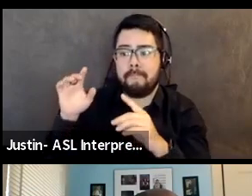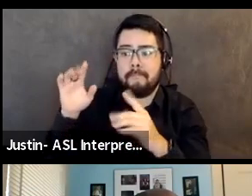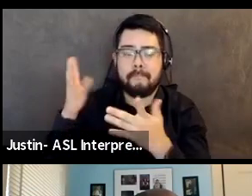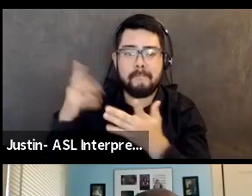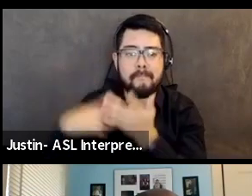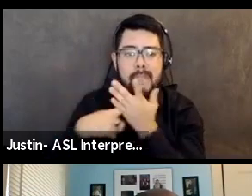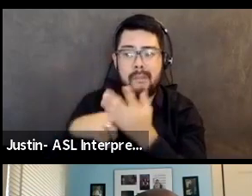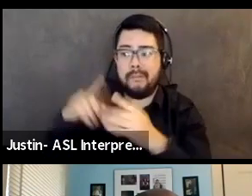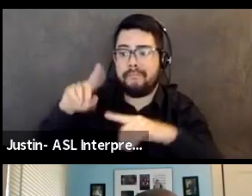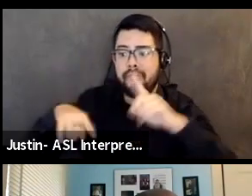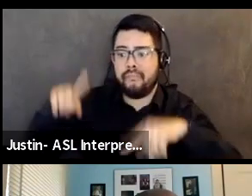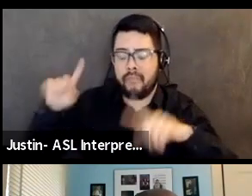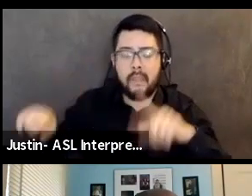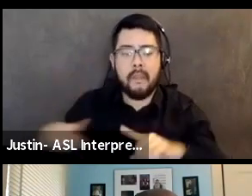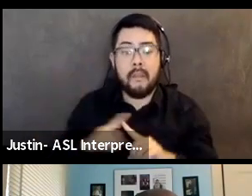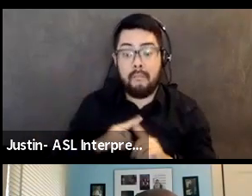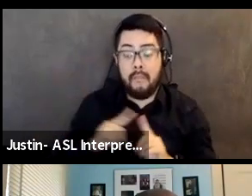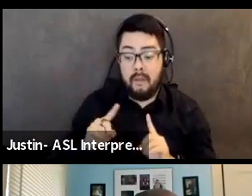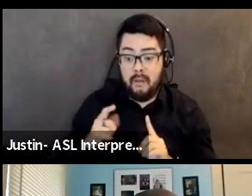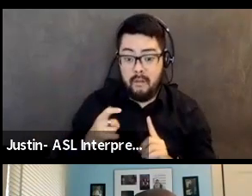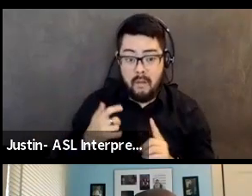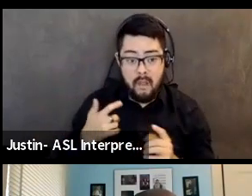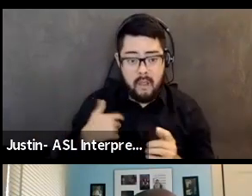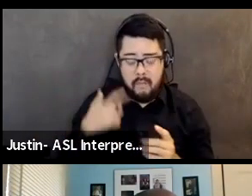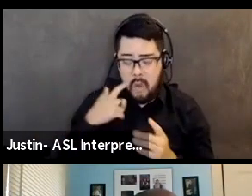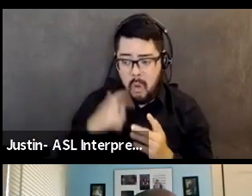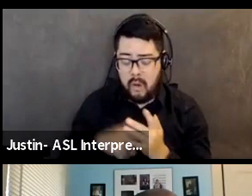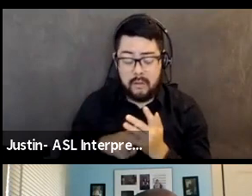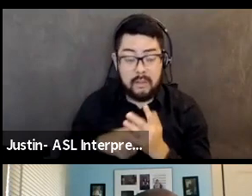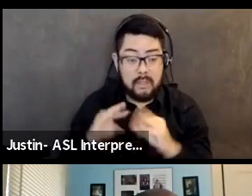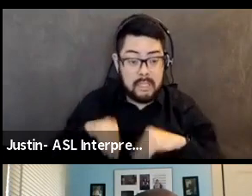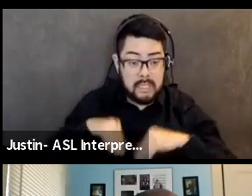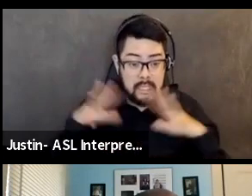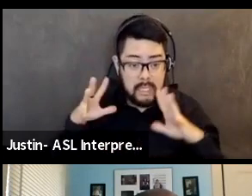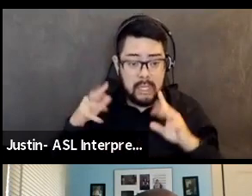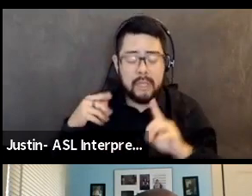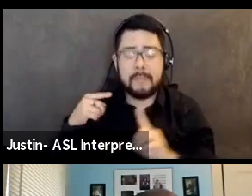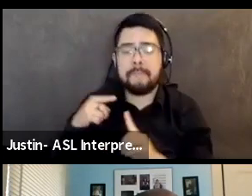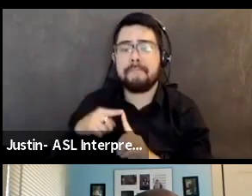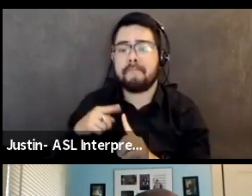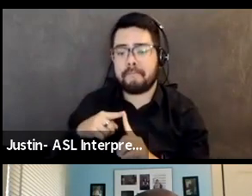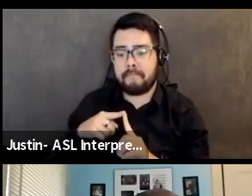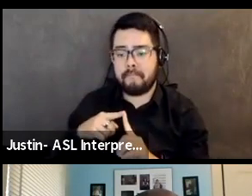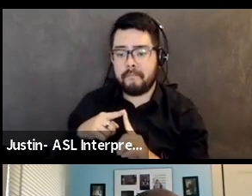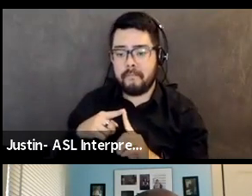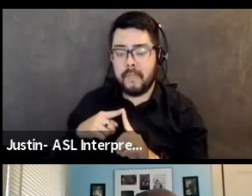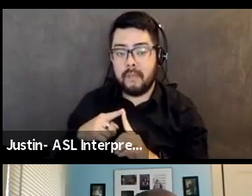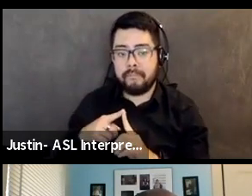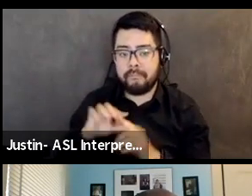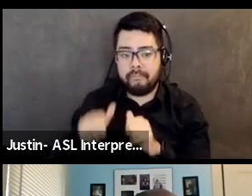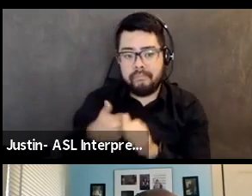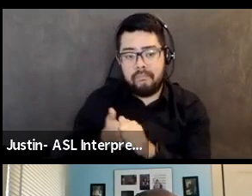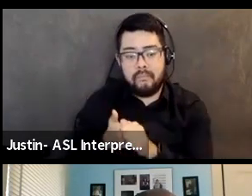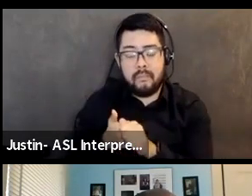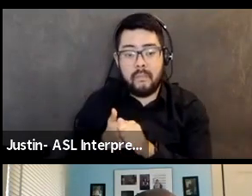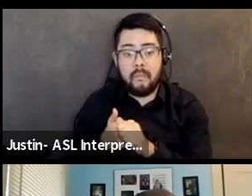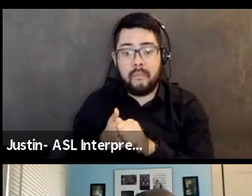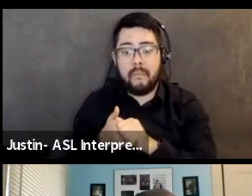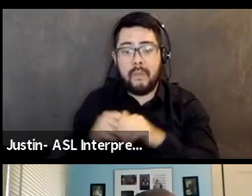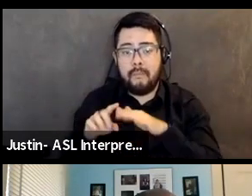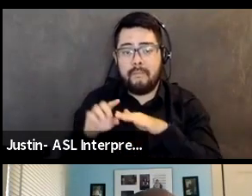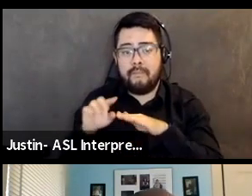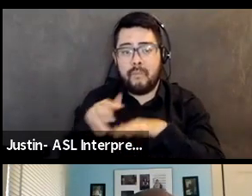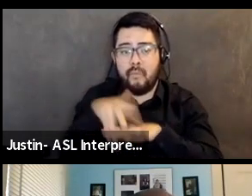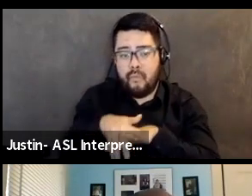thing that's really come clear to me is that the root cause of students involvement with the criminal